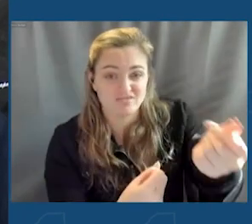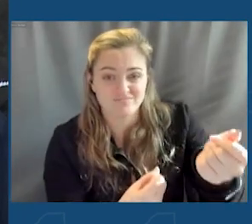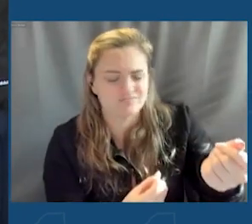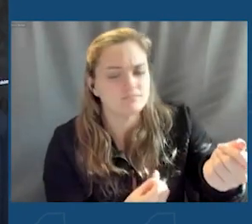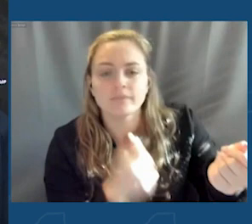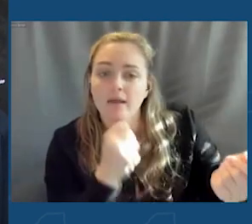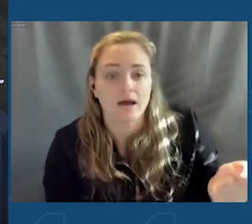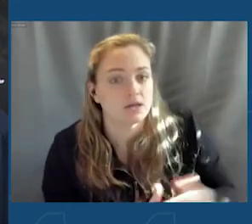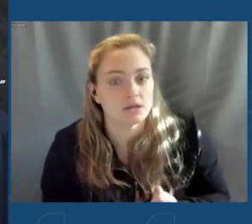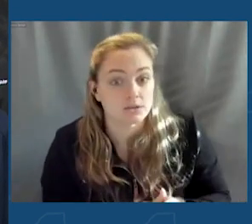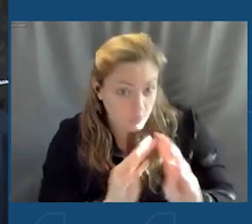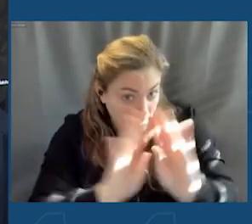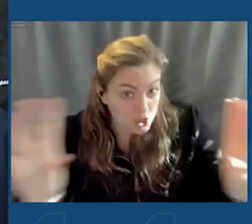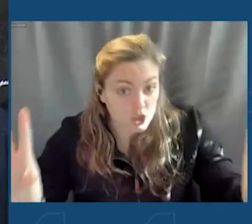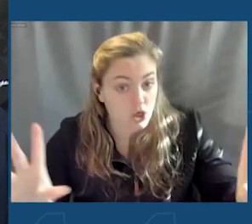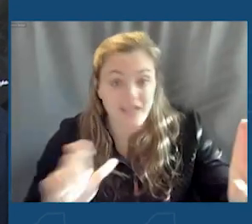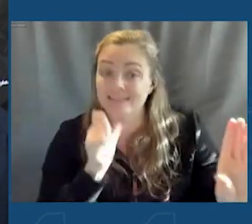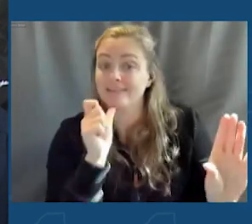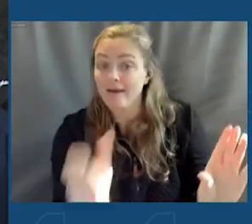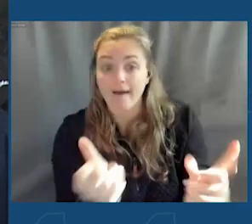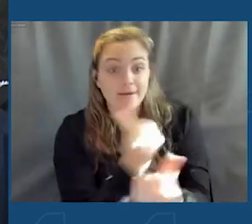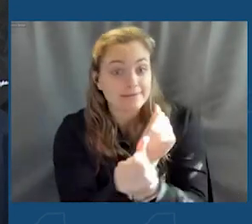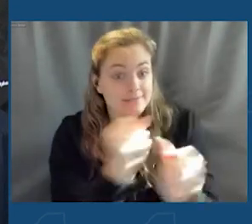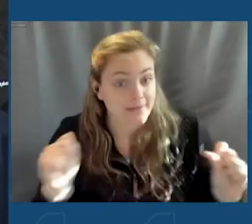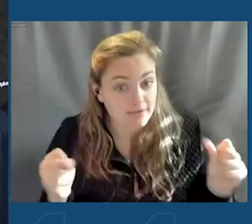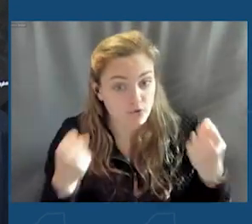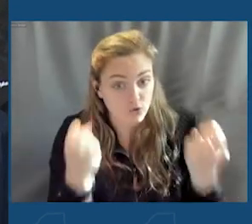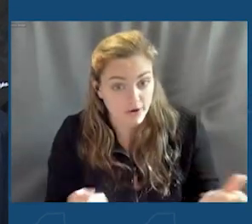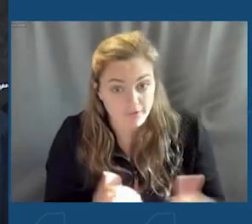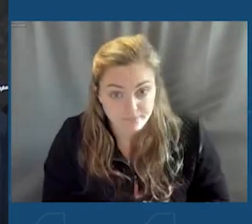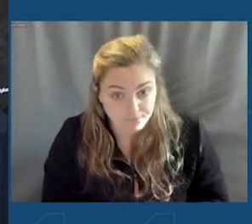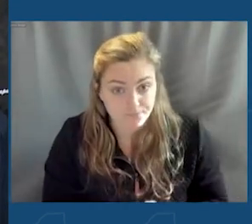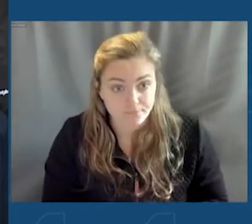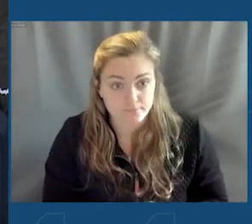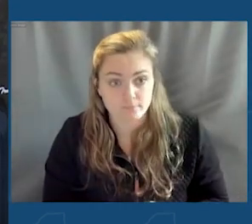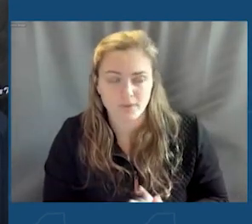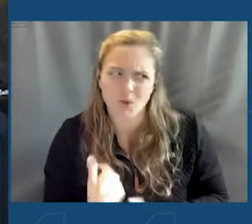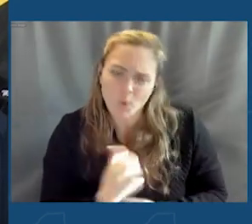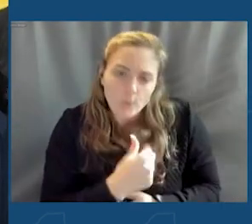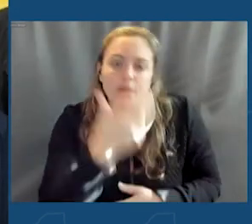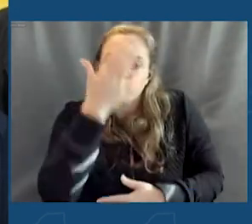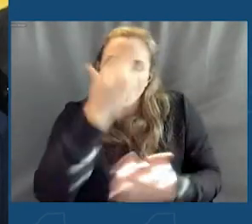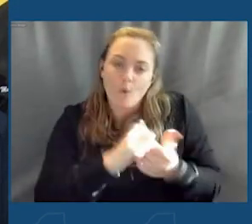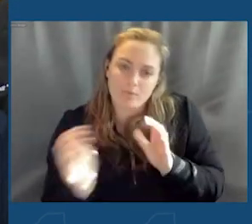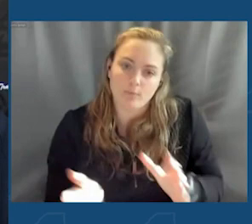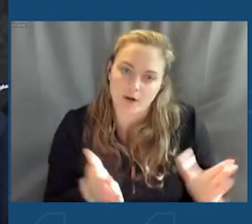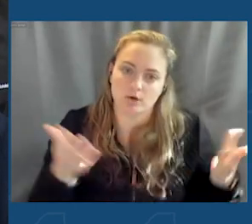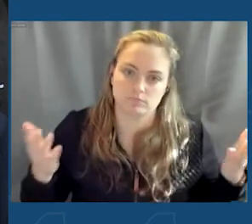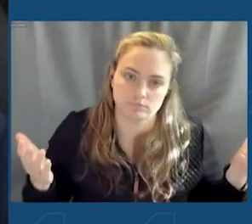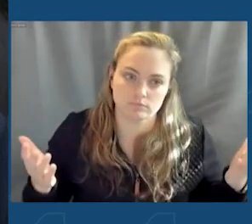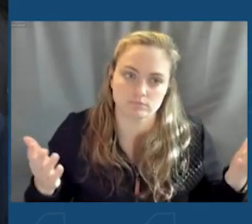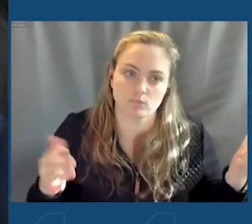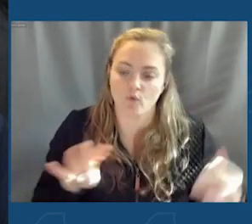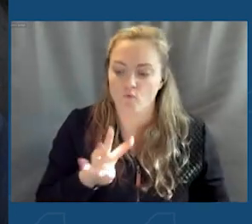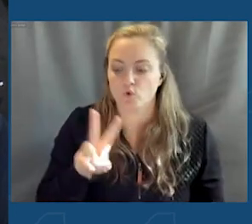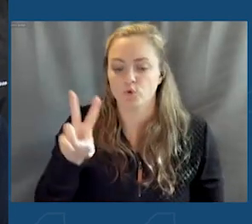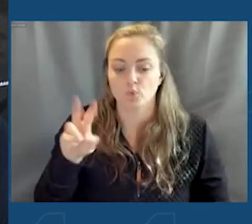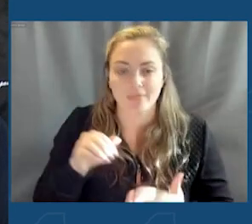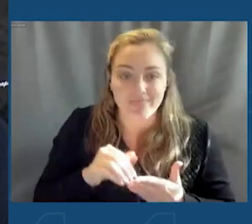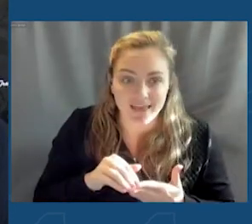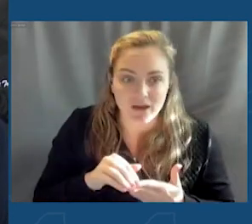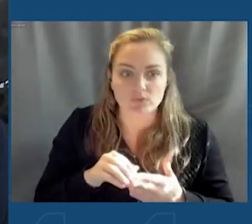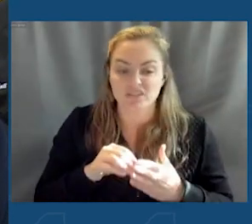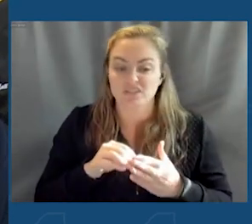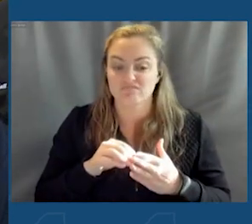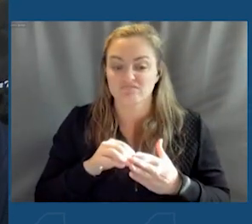I want to make loud and clear here today. We know how to prepare. We are preparing. We have 42,000 tons of